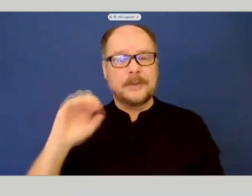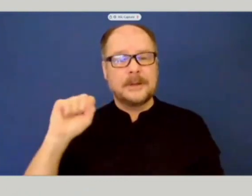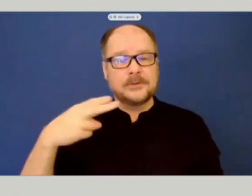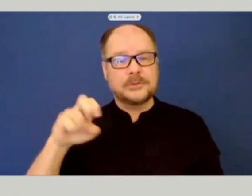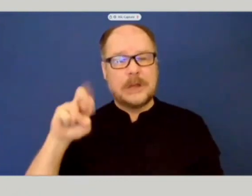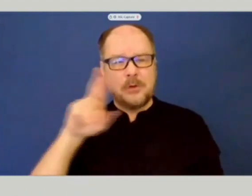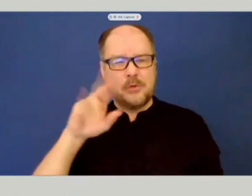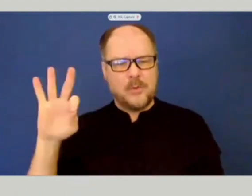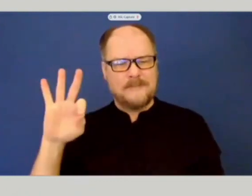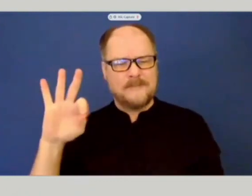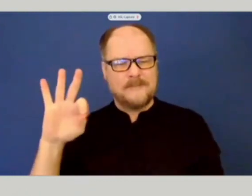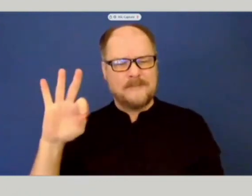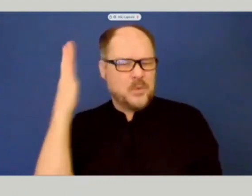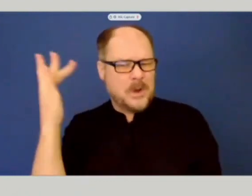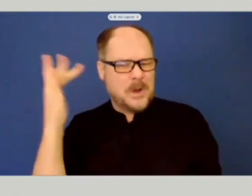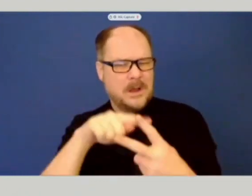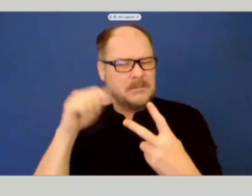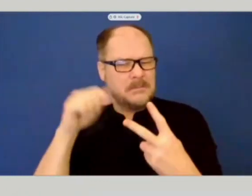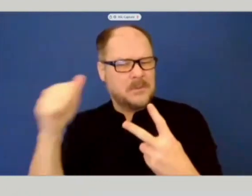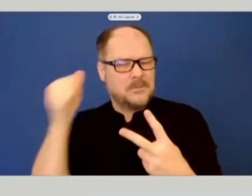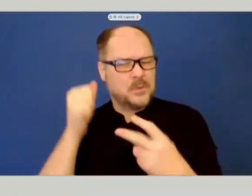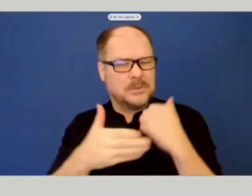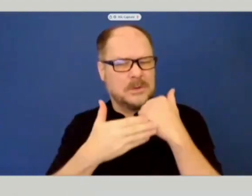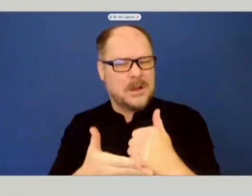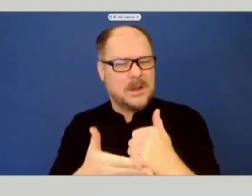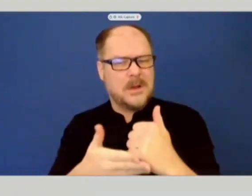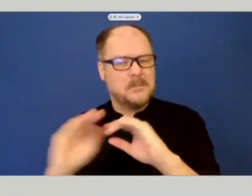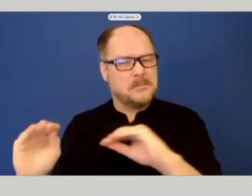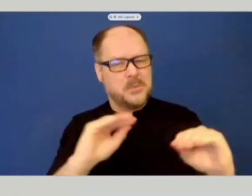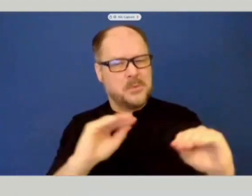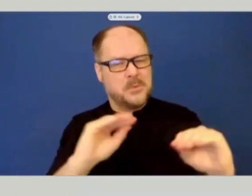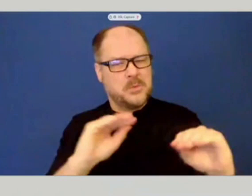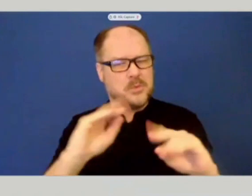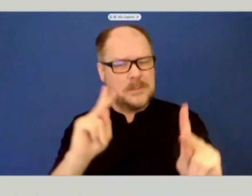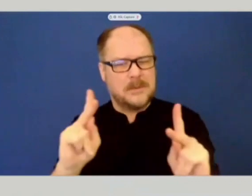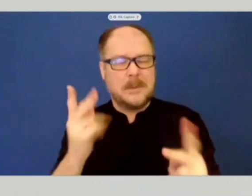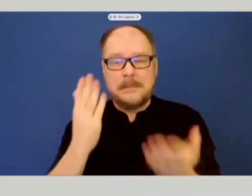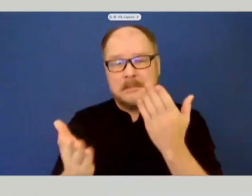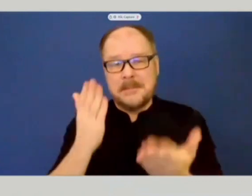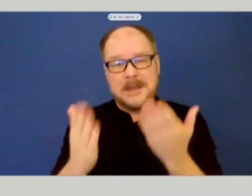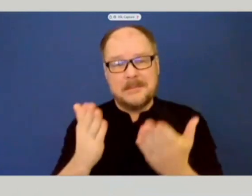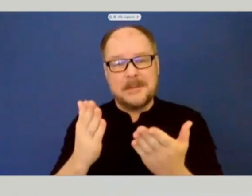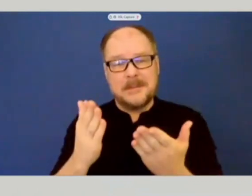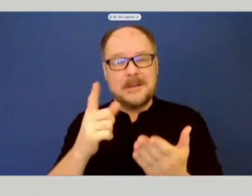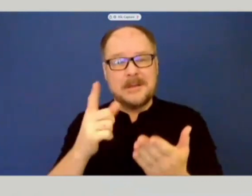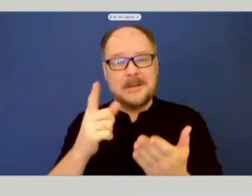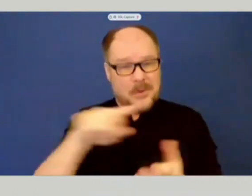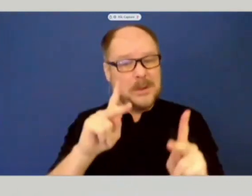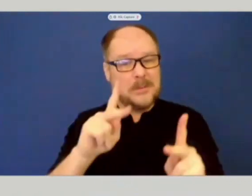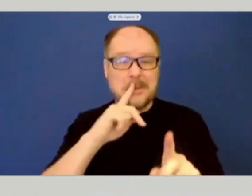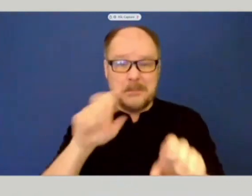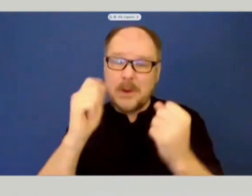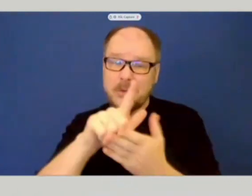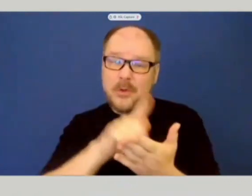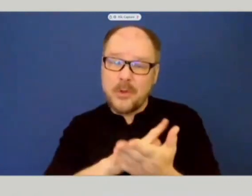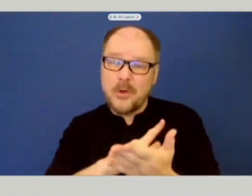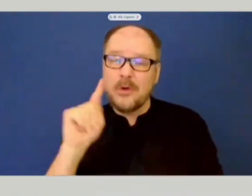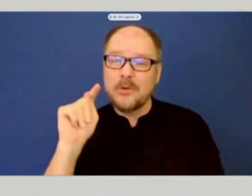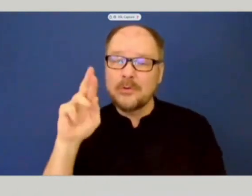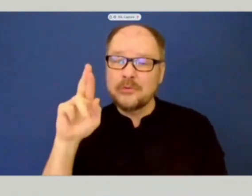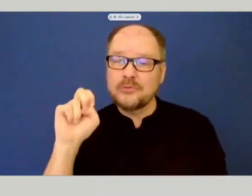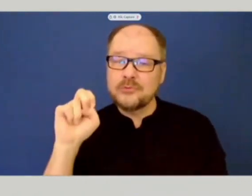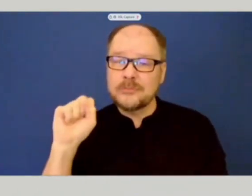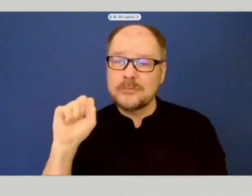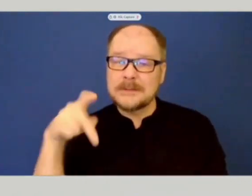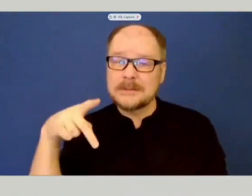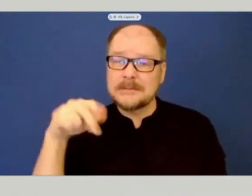help relocate these people, even though I guess maybe in theory they're trespassing? And then the other one is, what is to prevent these people from